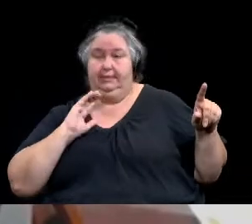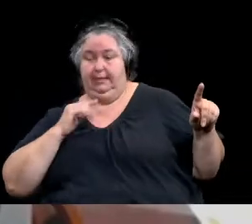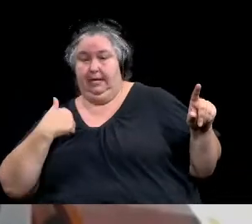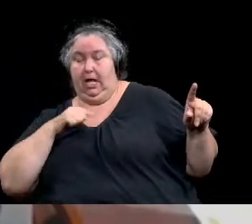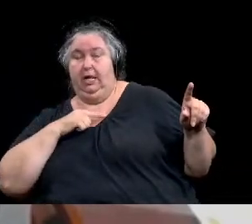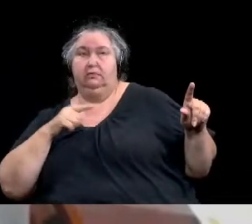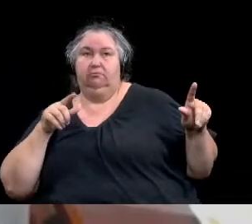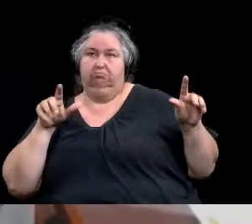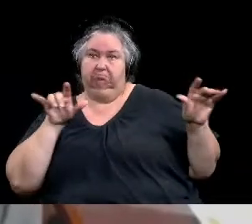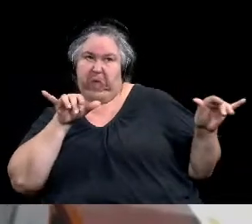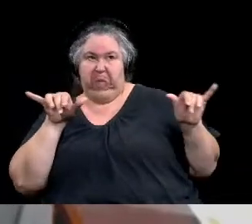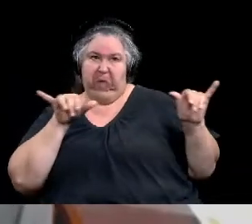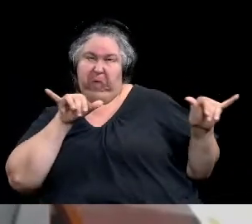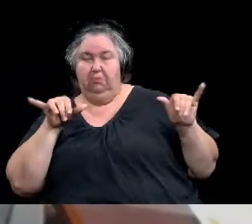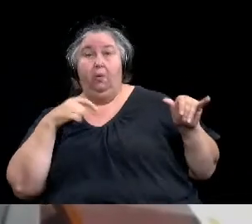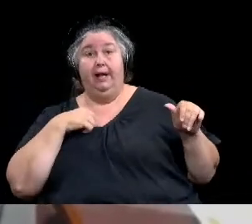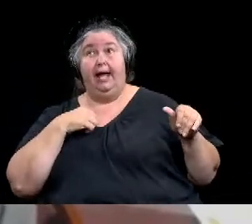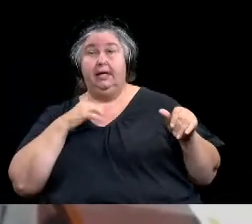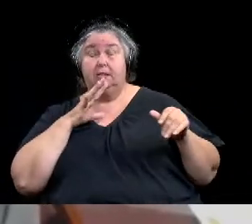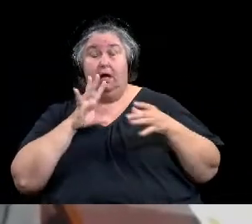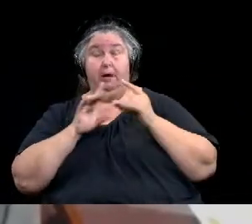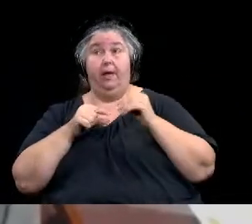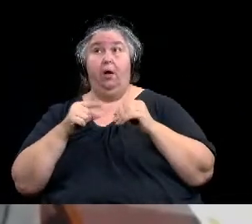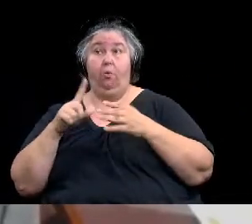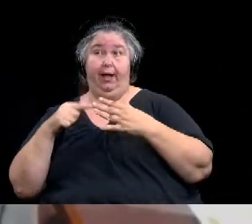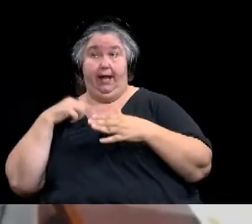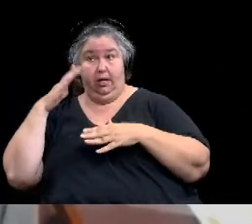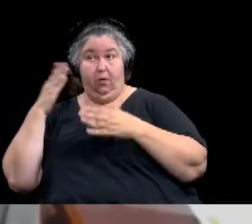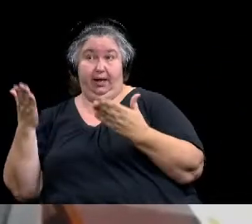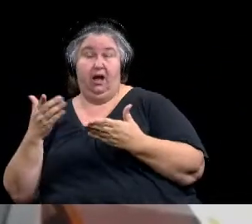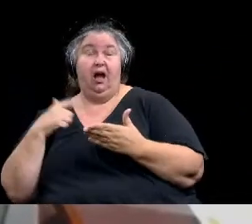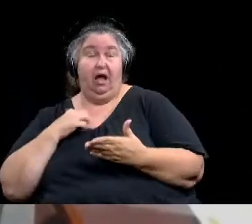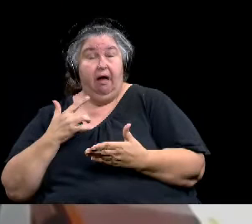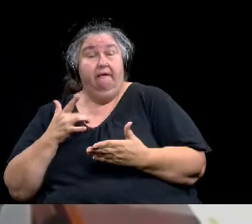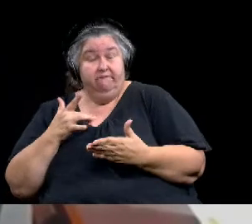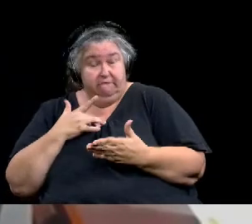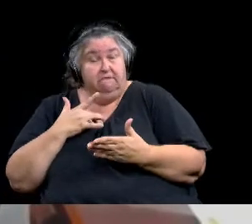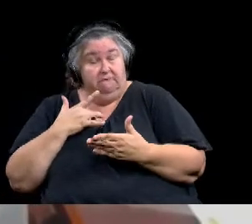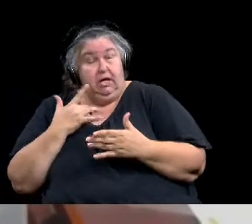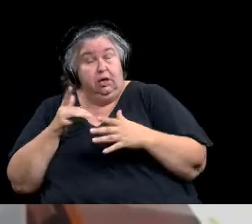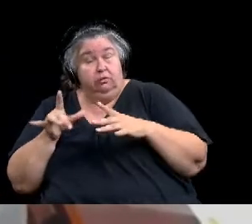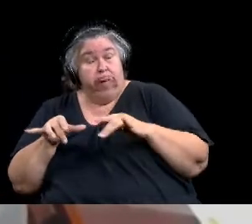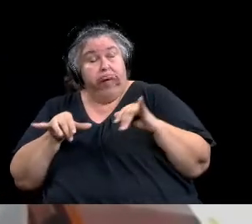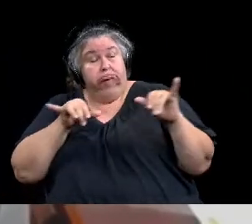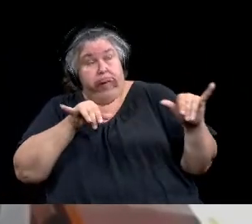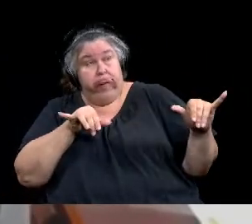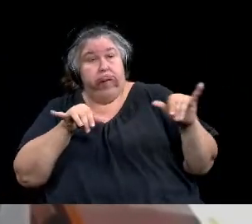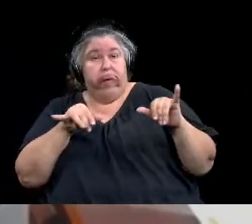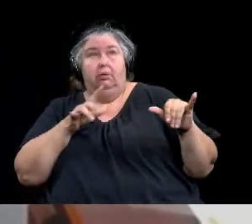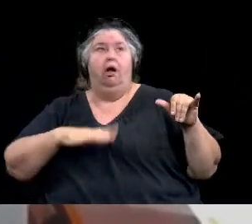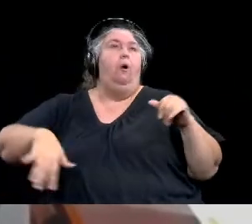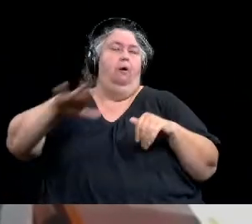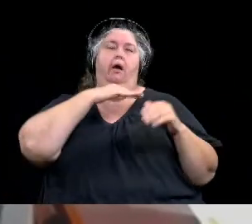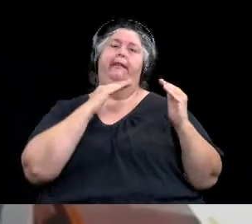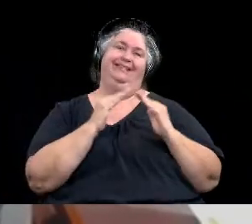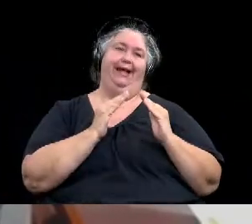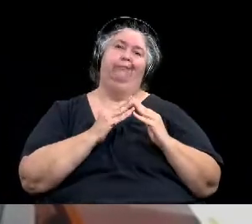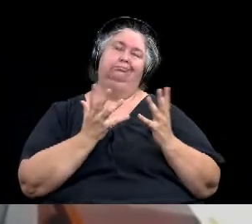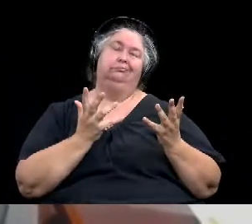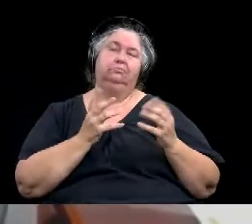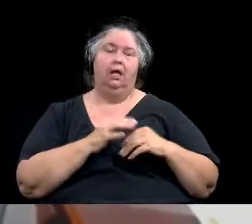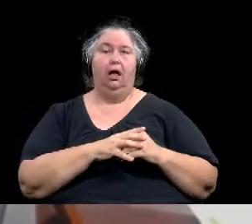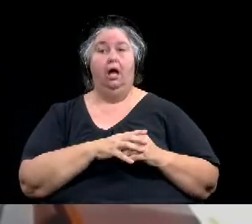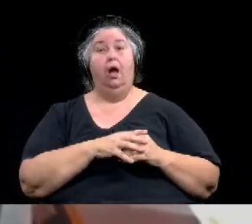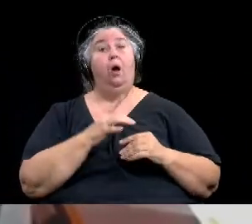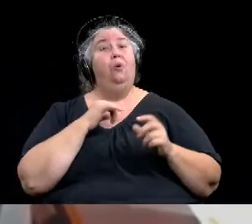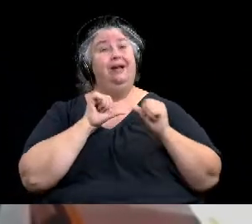to the things I know here, I believe them to be pretty similar across town as well. We continue